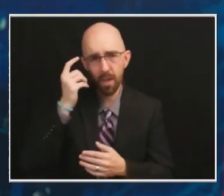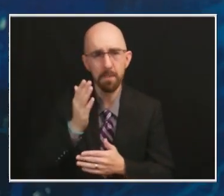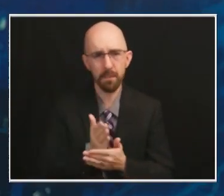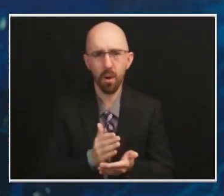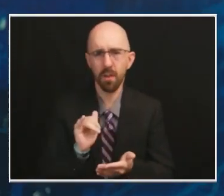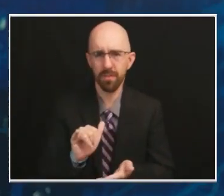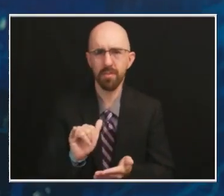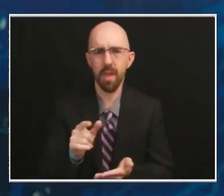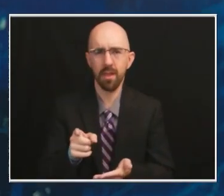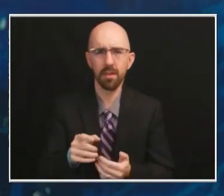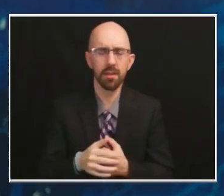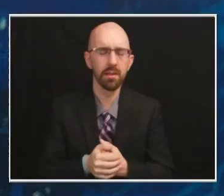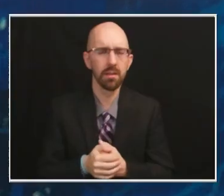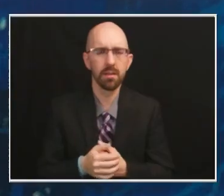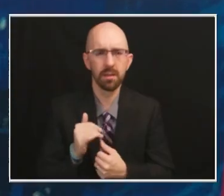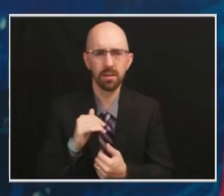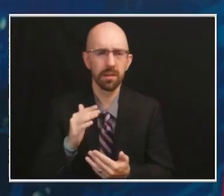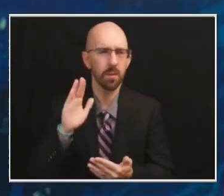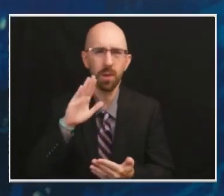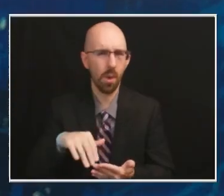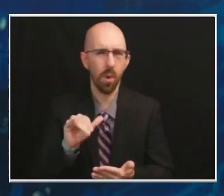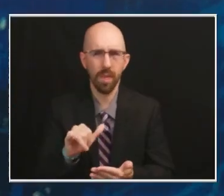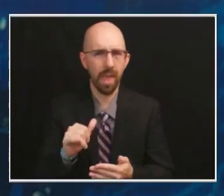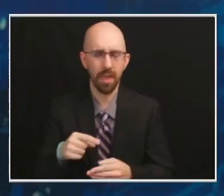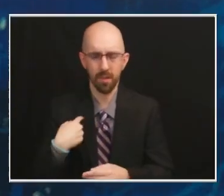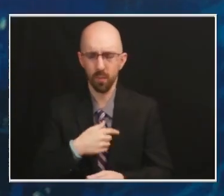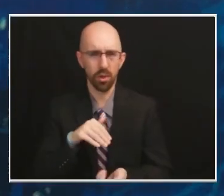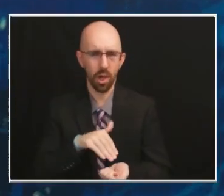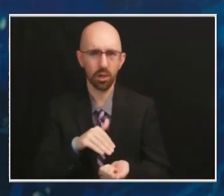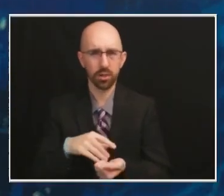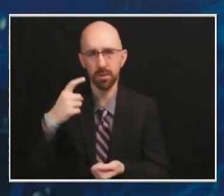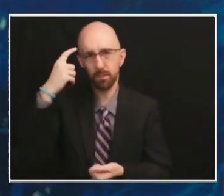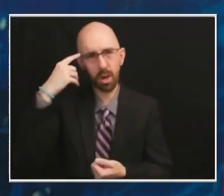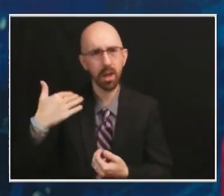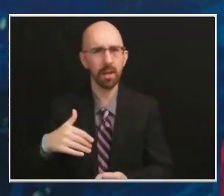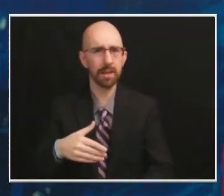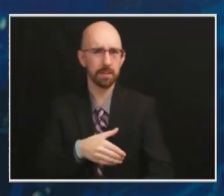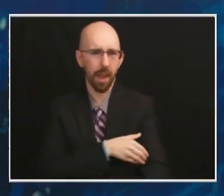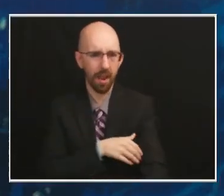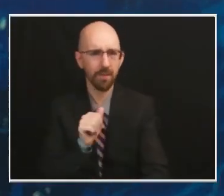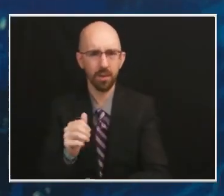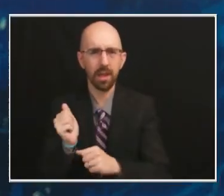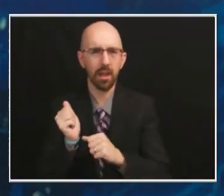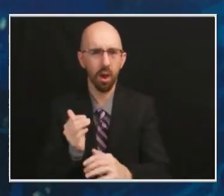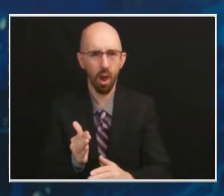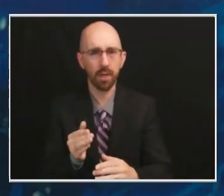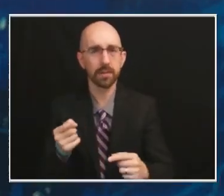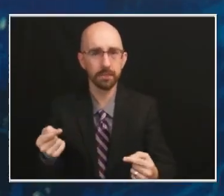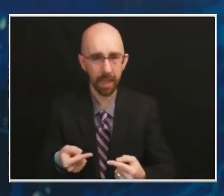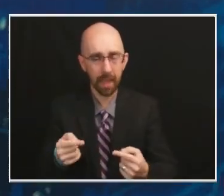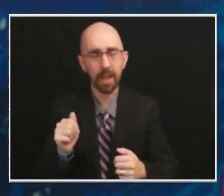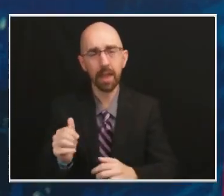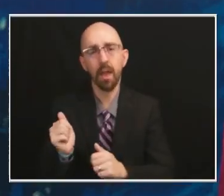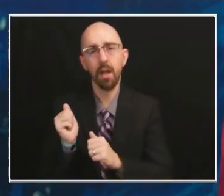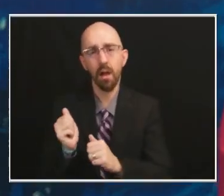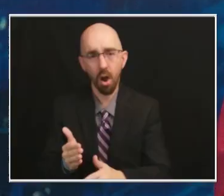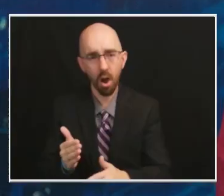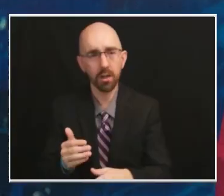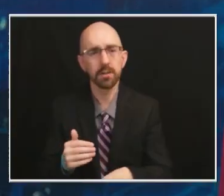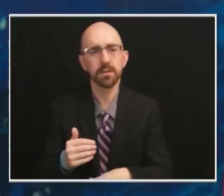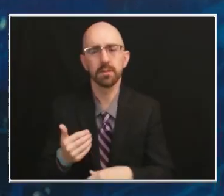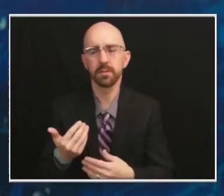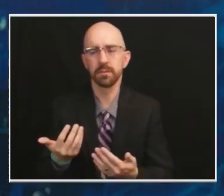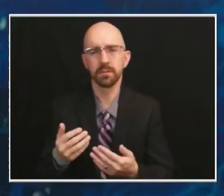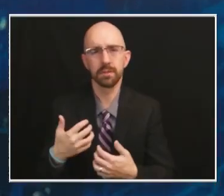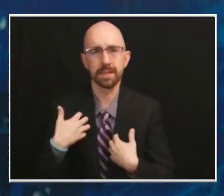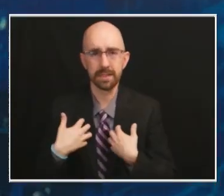I mean, and we know this as physicians, the brain is so powerful. It can cause pain. It can cause distress. It